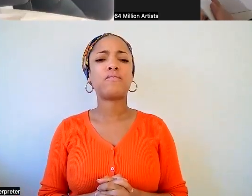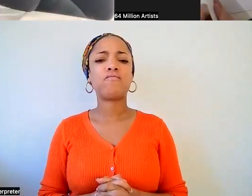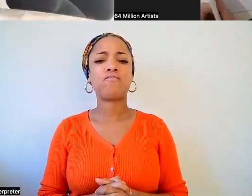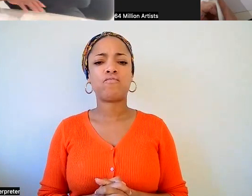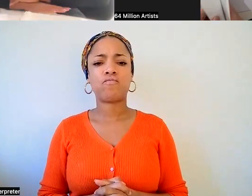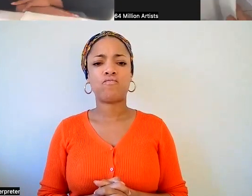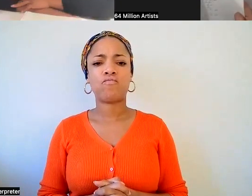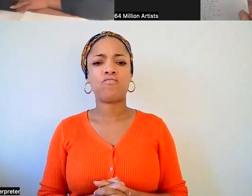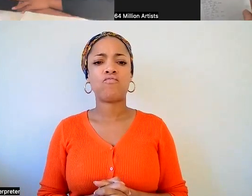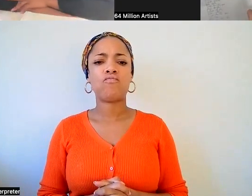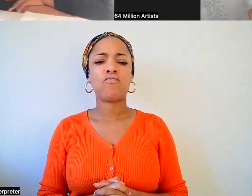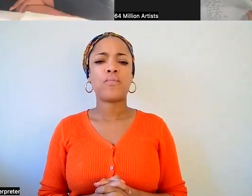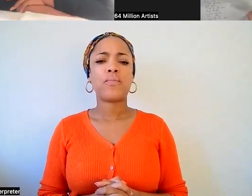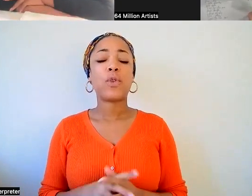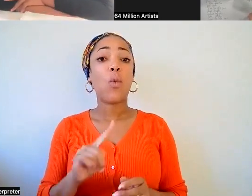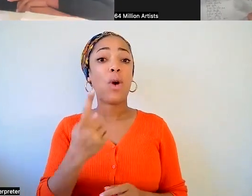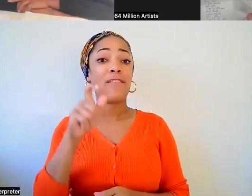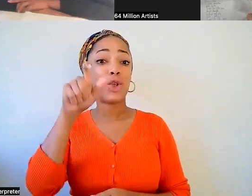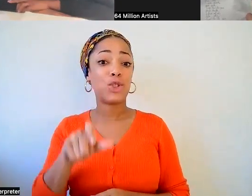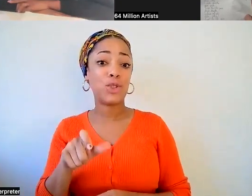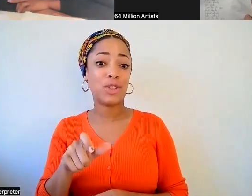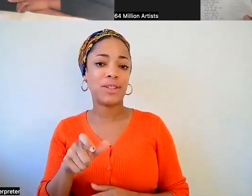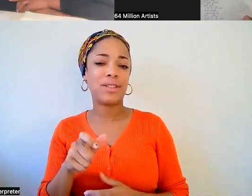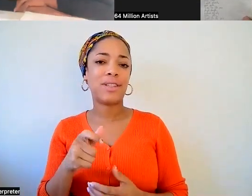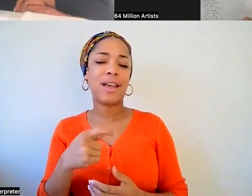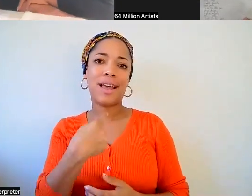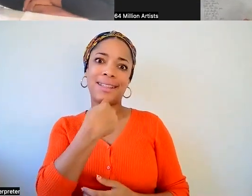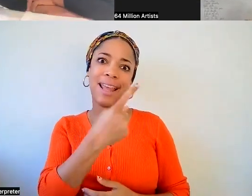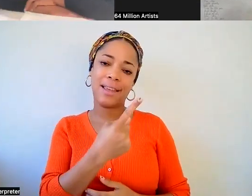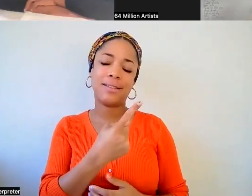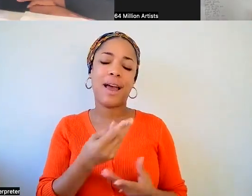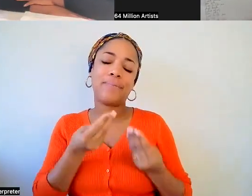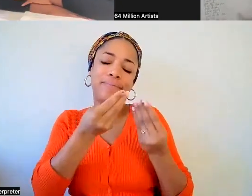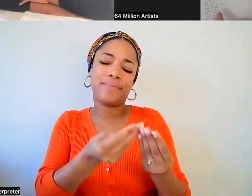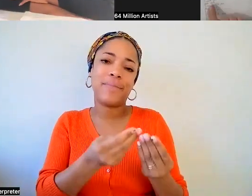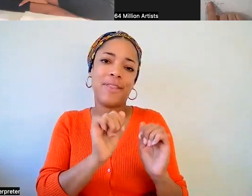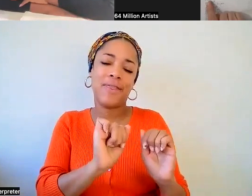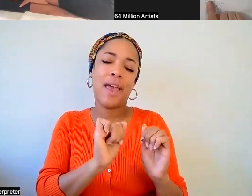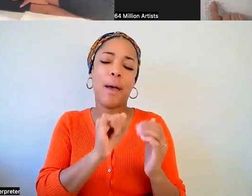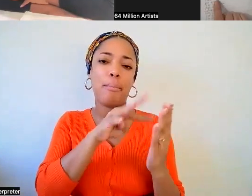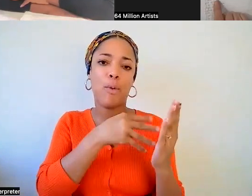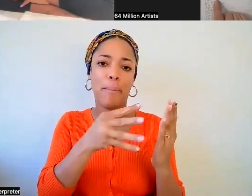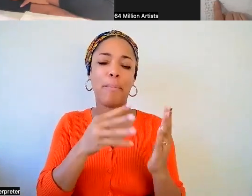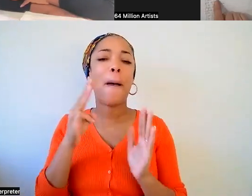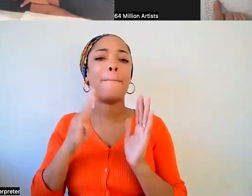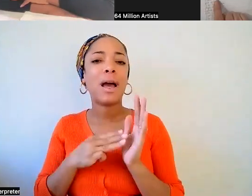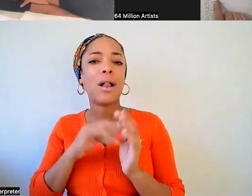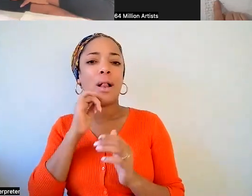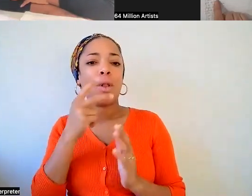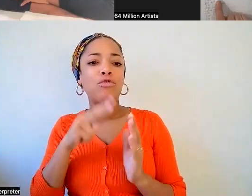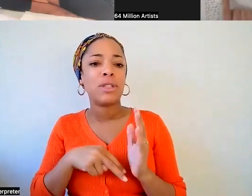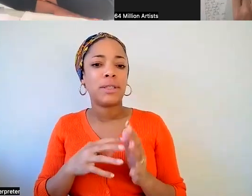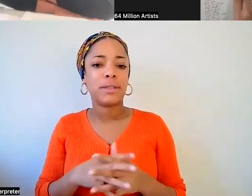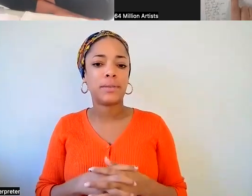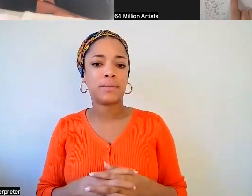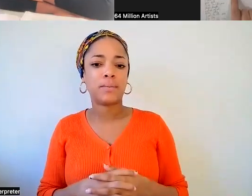The second page. So one of the students are sharing their poem and Michael's going to read it. So do you want me to start at step?